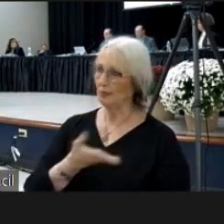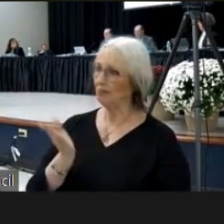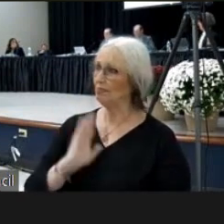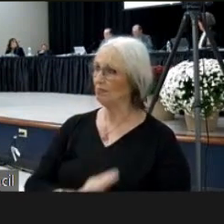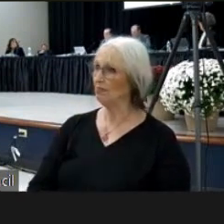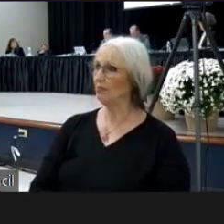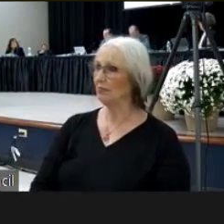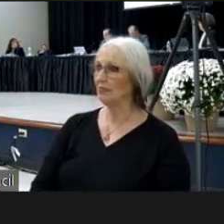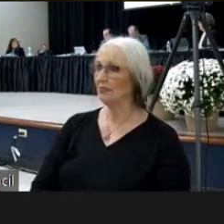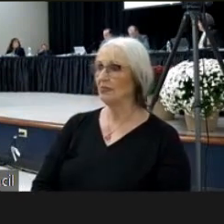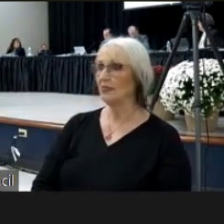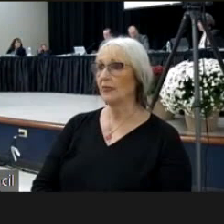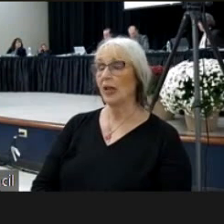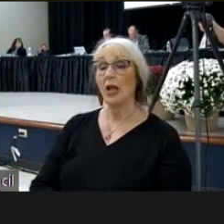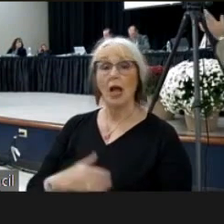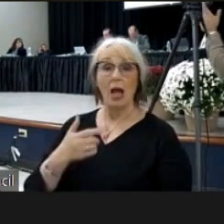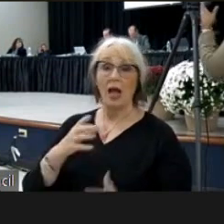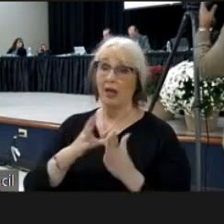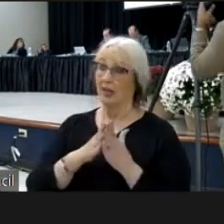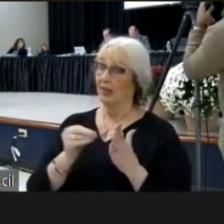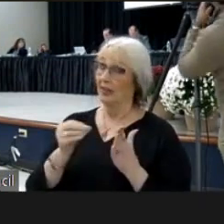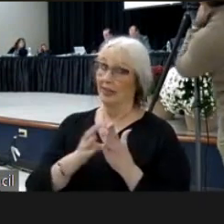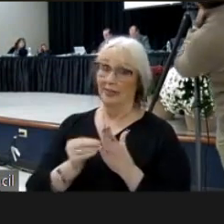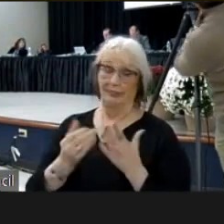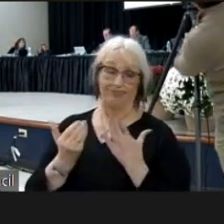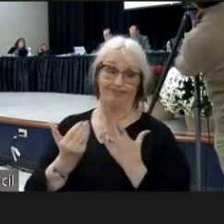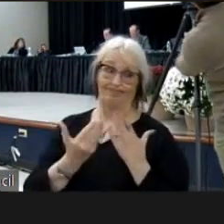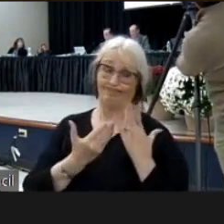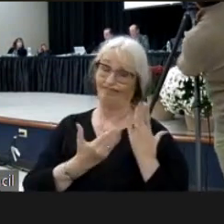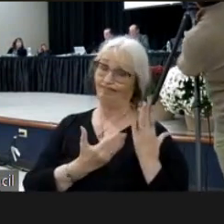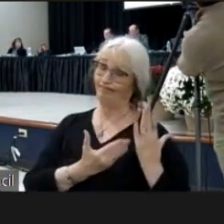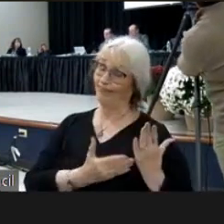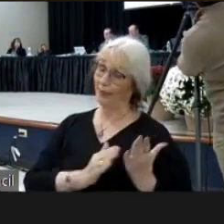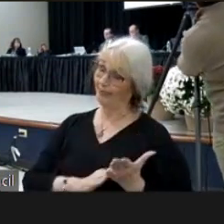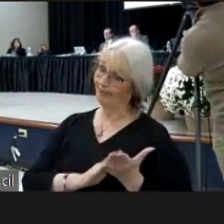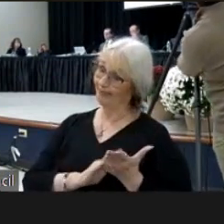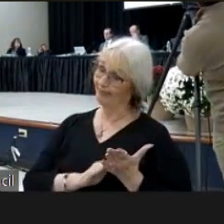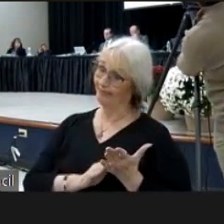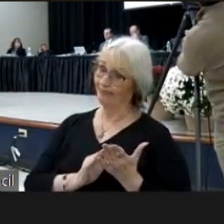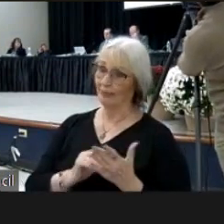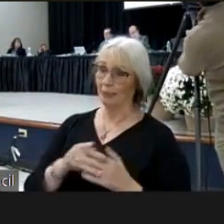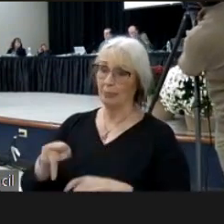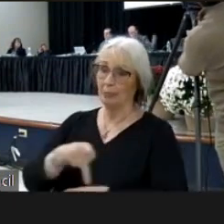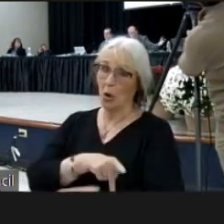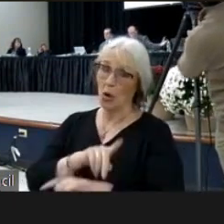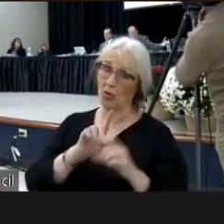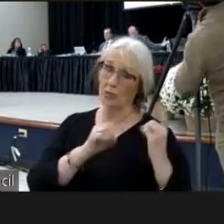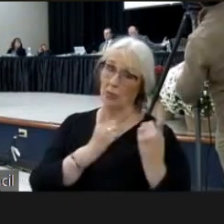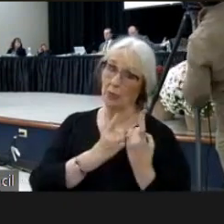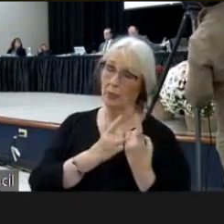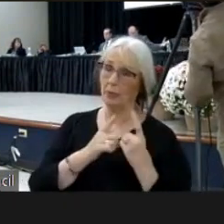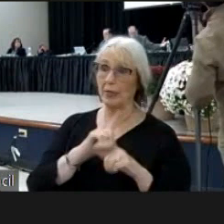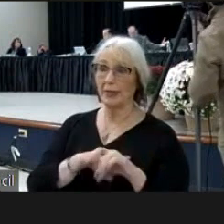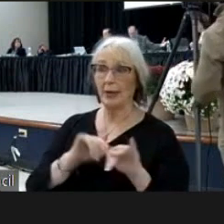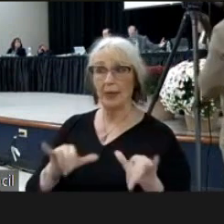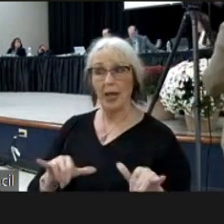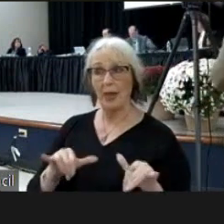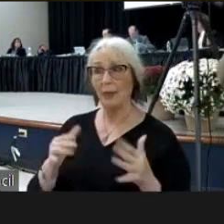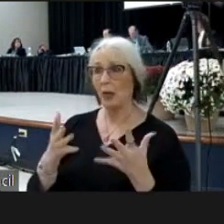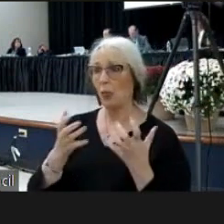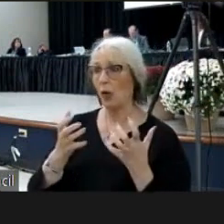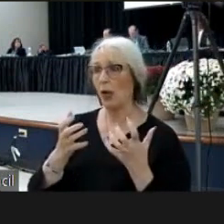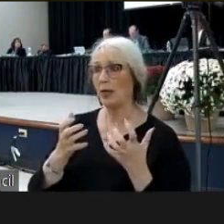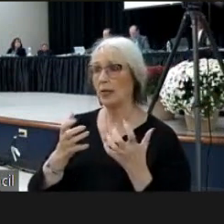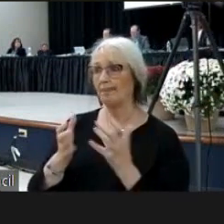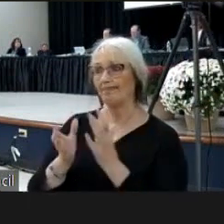I will echo my colleagues' praise for the Parks Department, but also I want to definitely give him